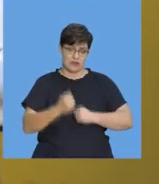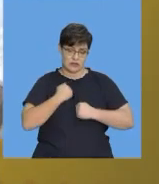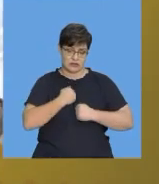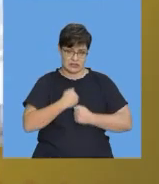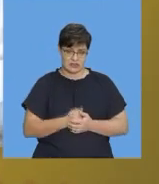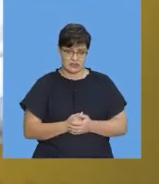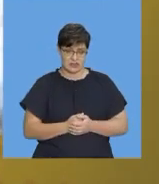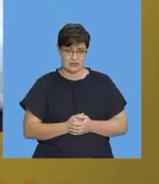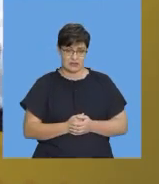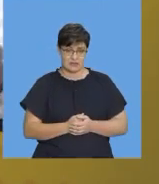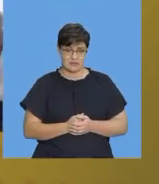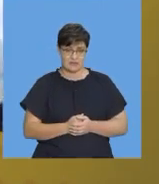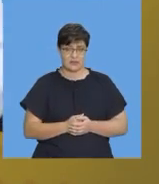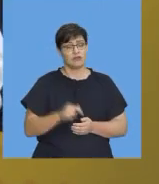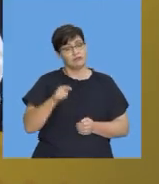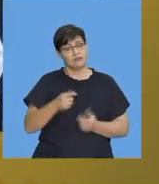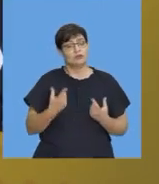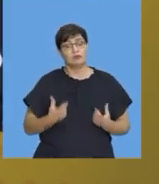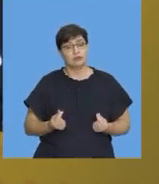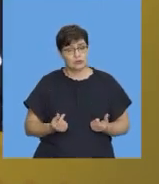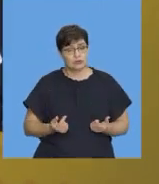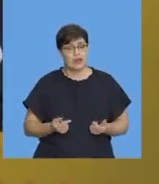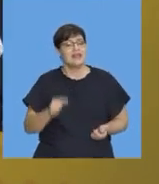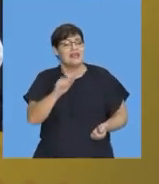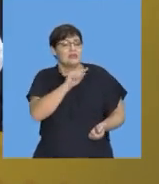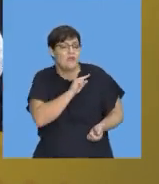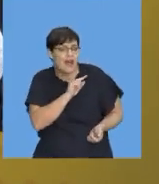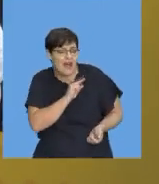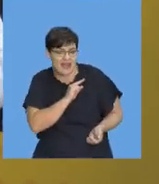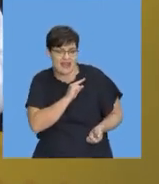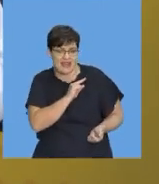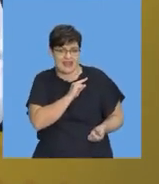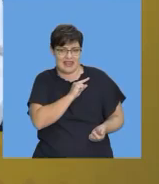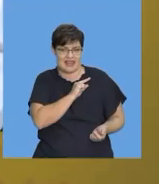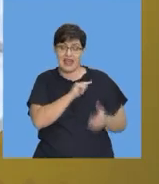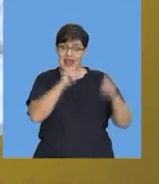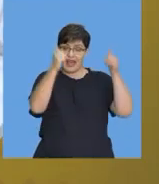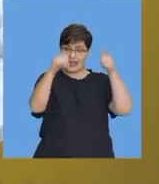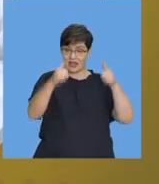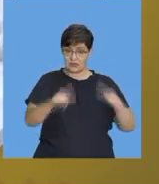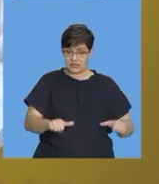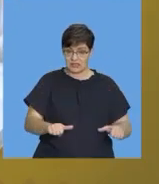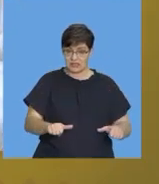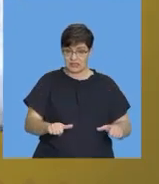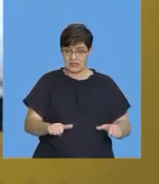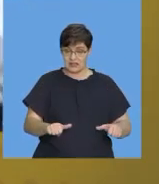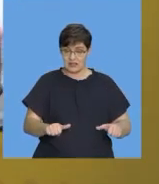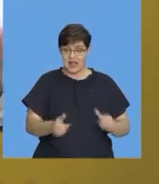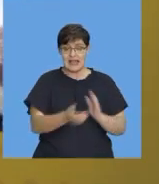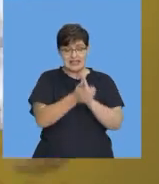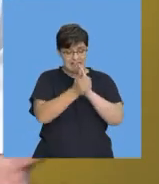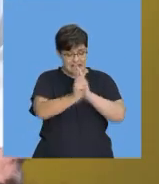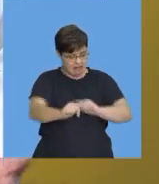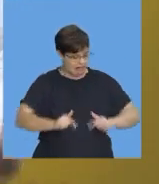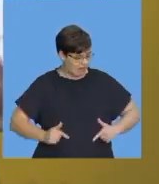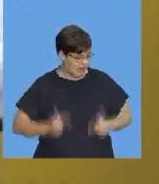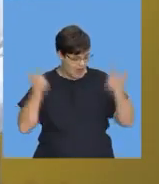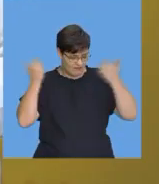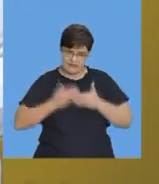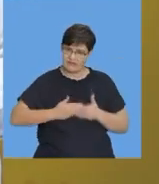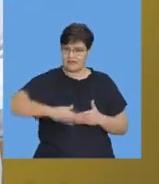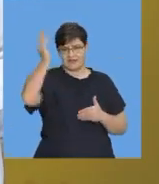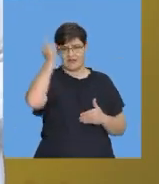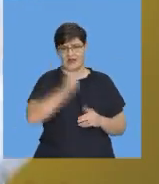obviously, this is done, and that is why we say accounting is a life skill. And all of this impacts on